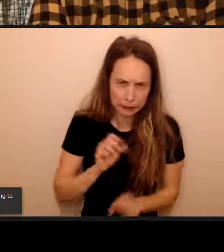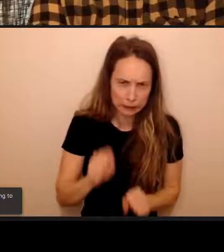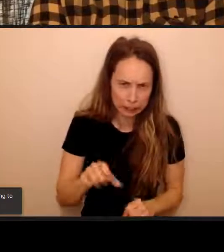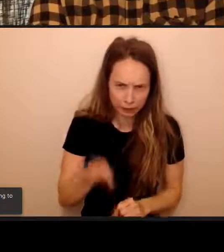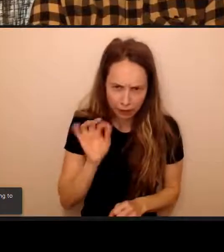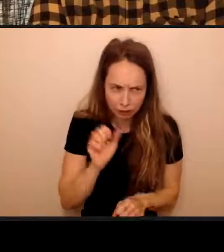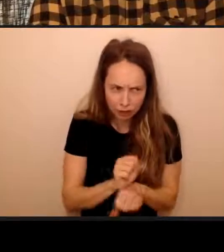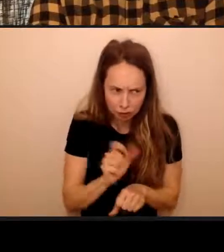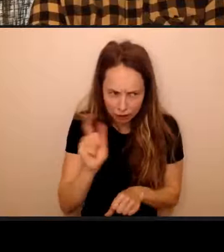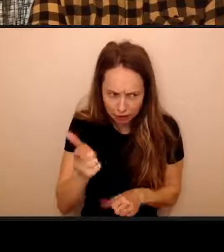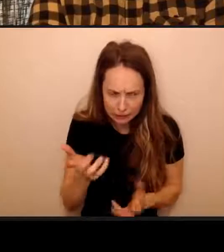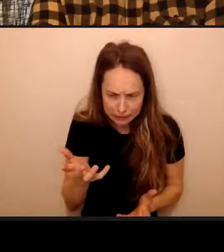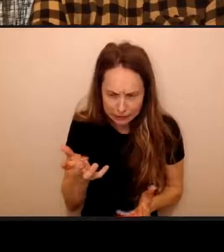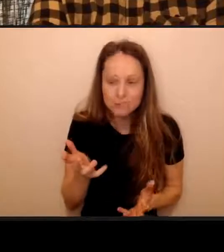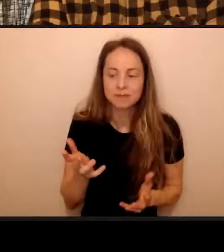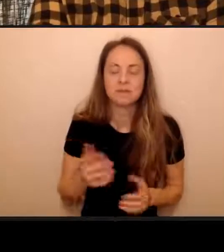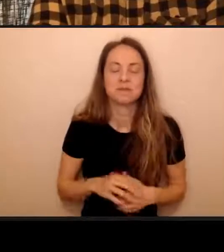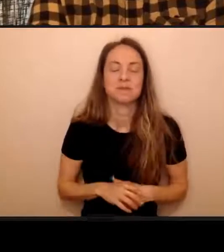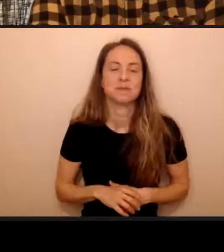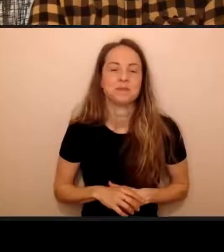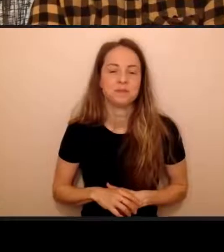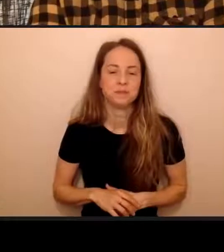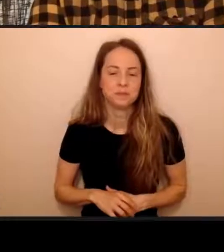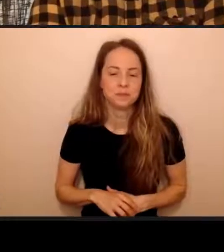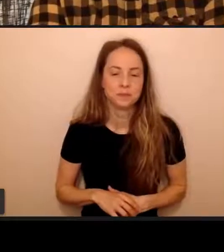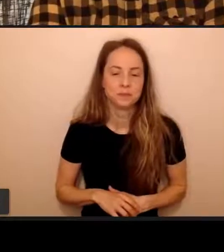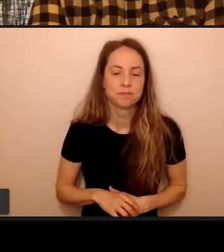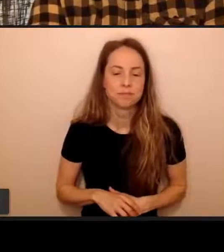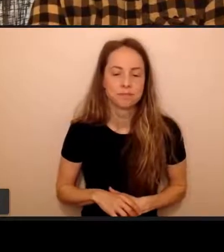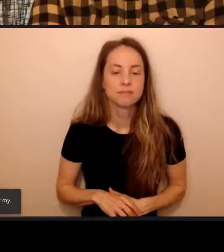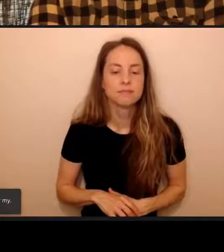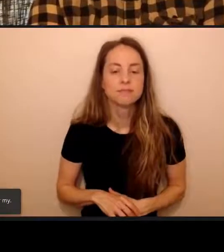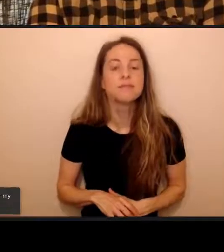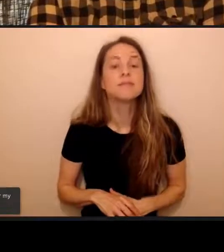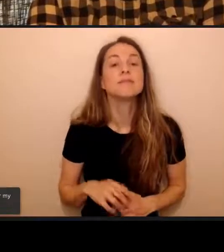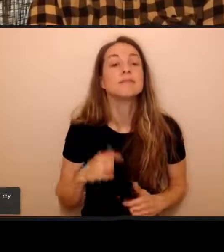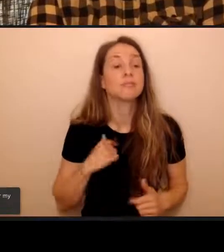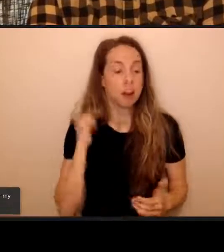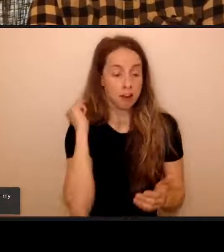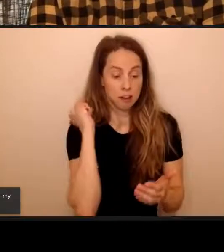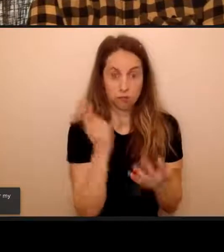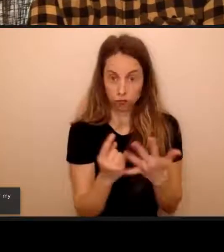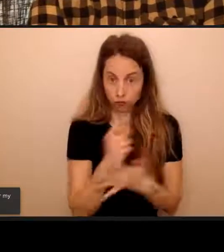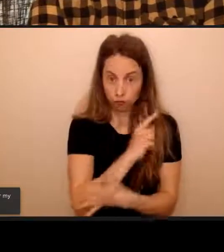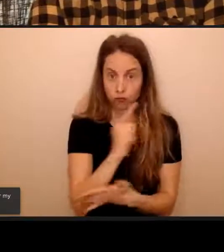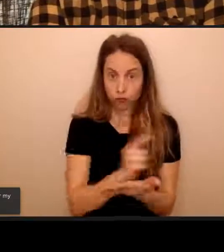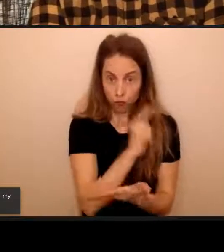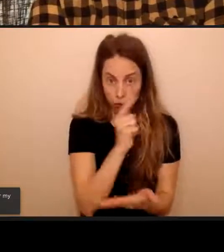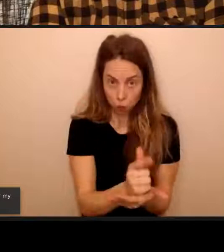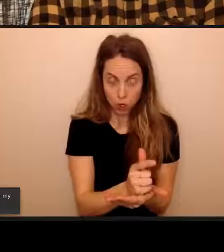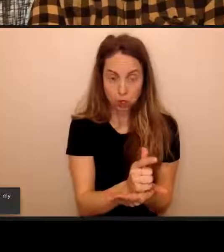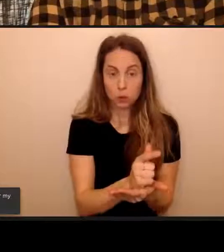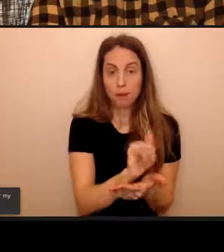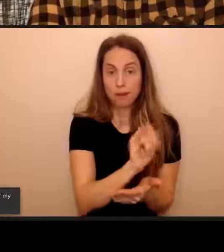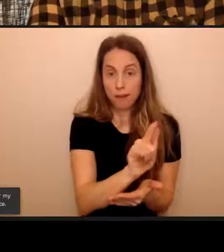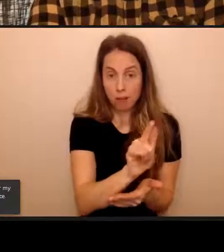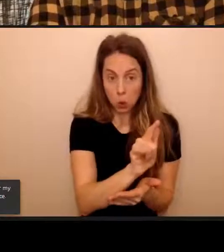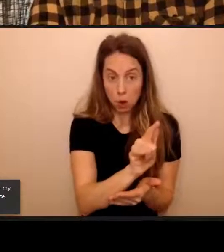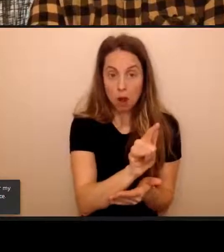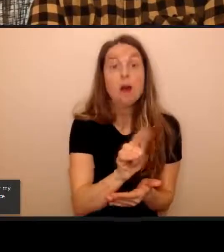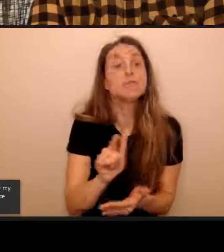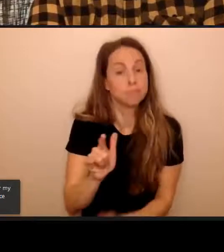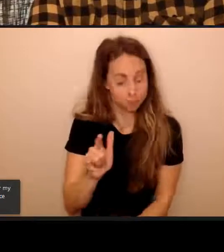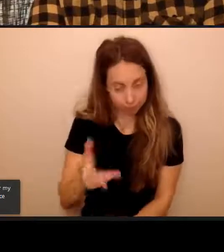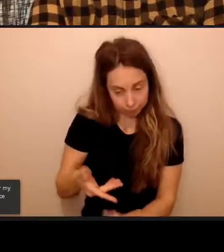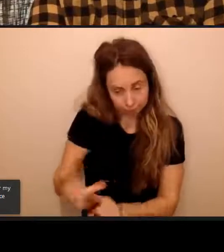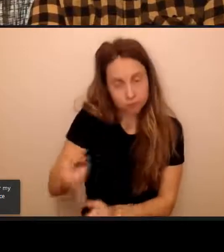But I did end up getting a full-time job after my undergraduate degree at the local Air Force Base as a